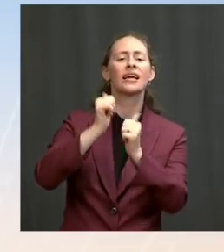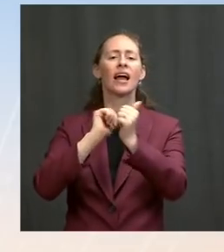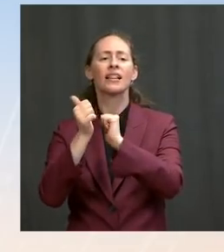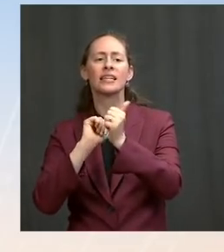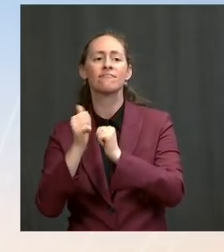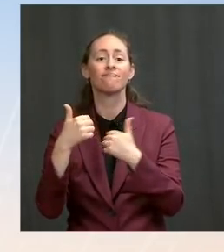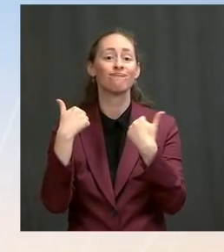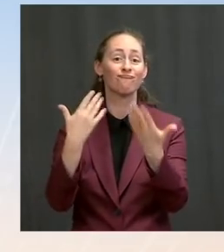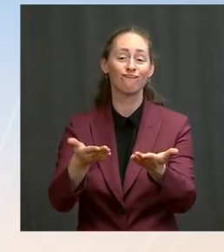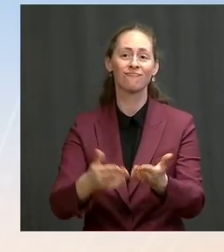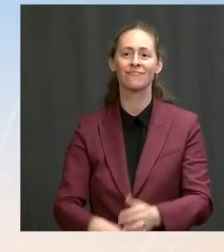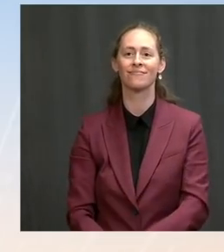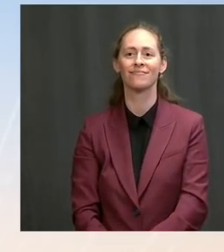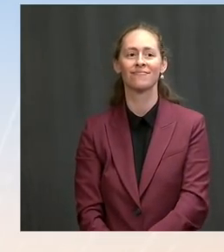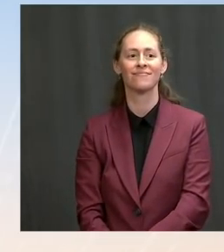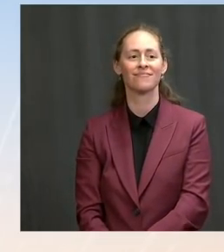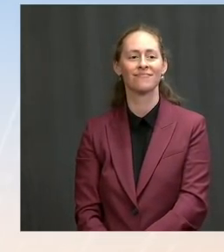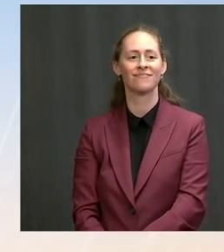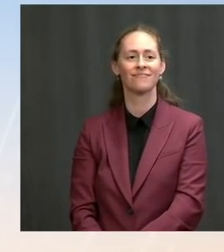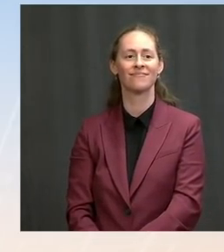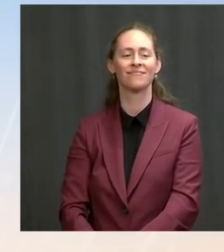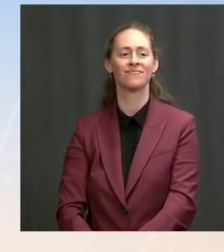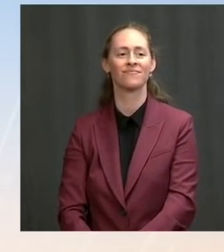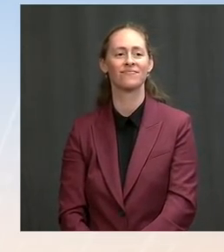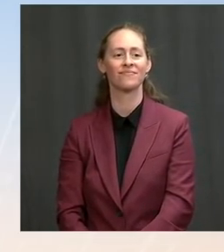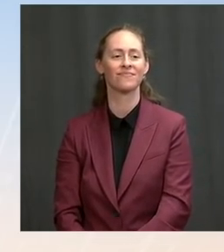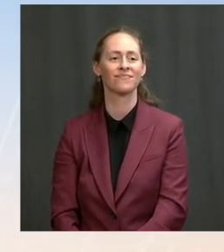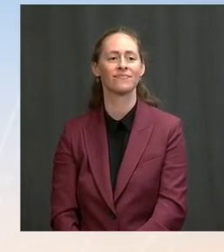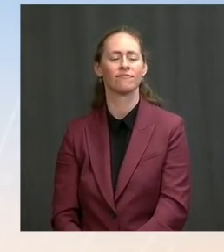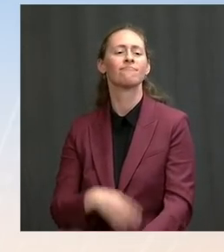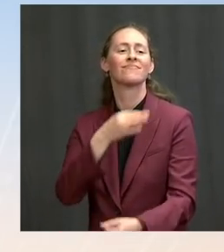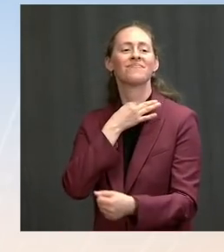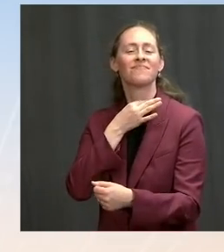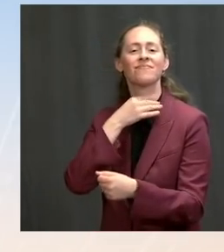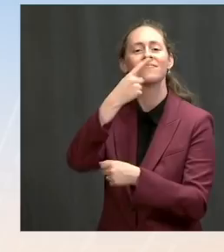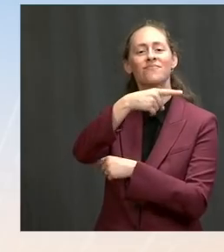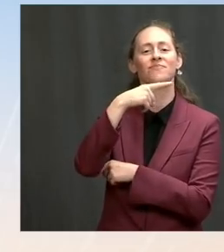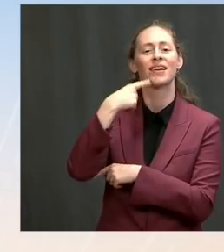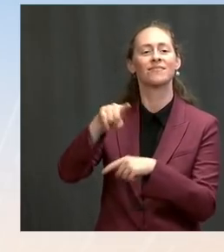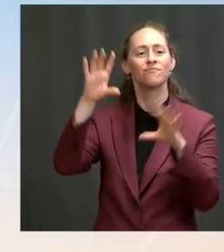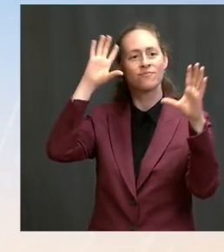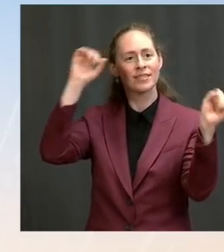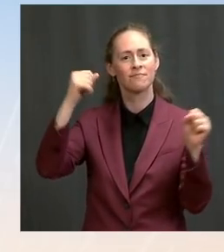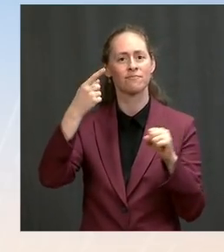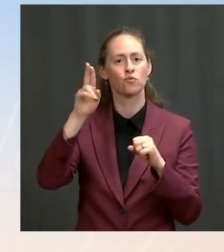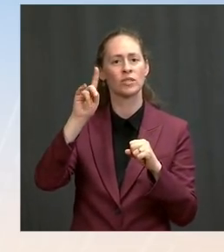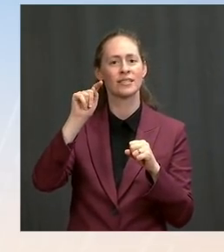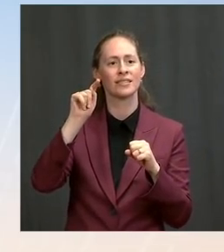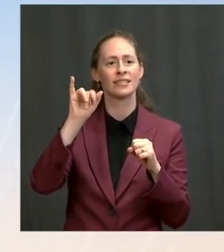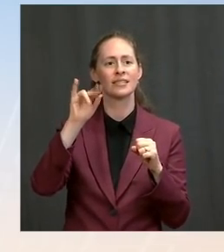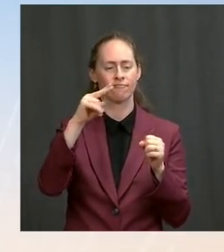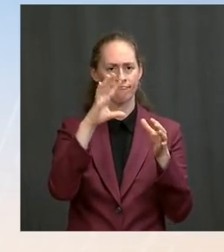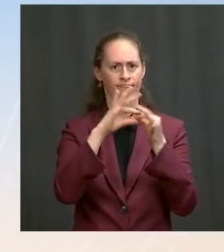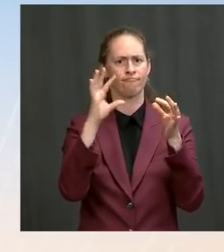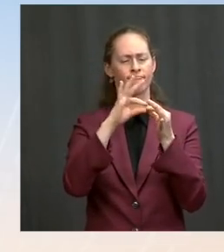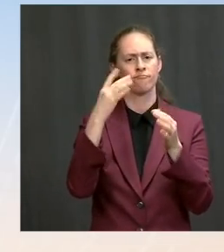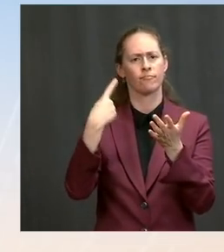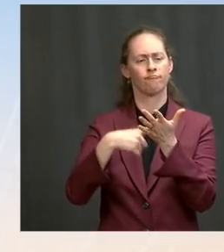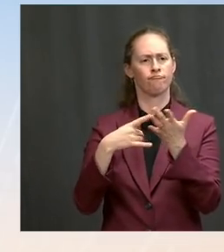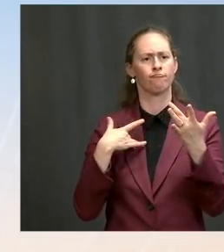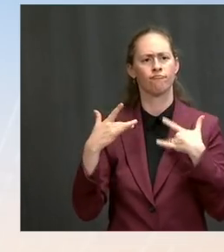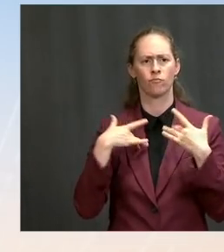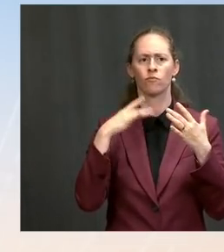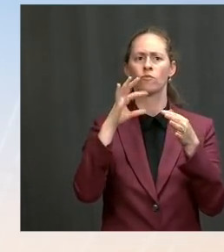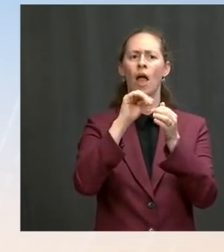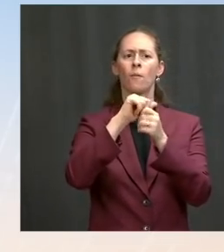Jen. Two subject areas. Russian President Vladimir Putin says that a U.S. reconnaissance aircraft was operating in sync with a British destroyer